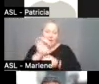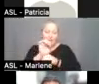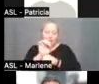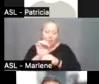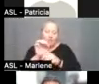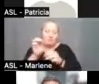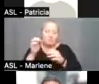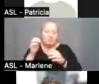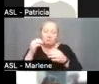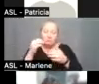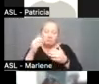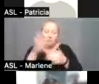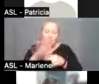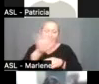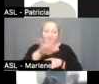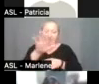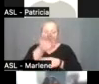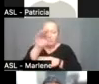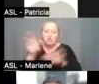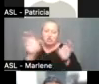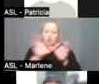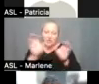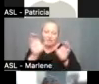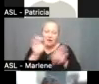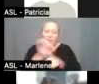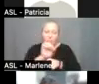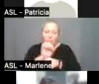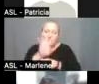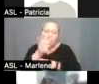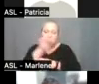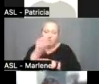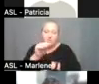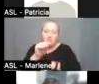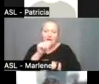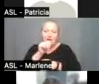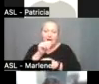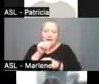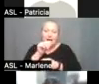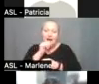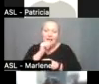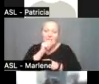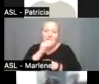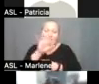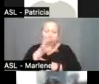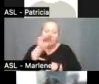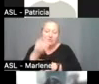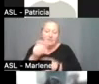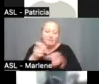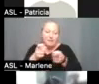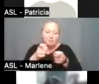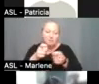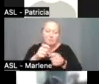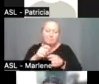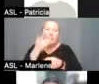with about 55 certificate employees 40 percent classified by 5 management um we are